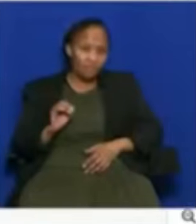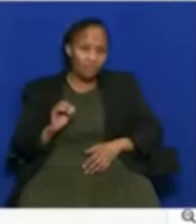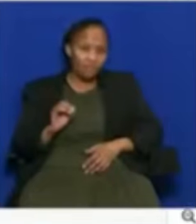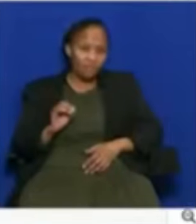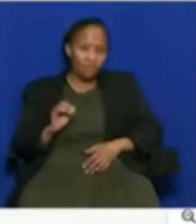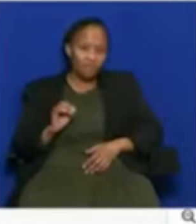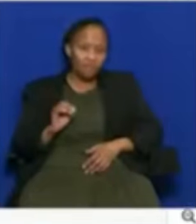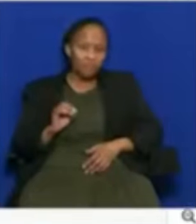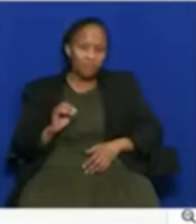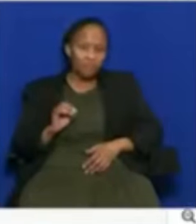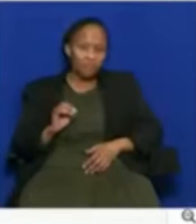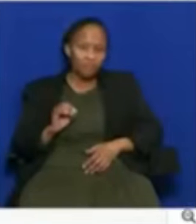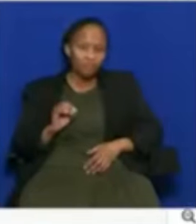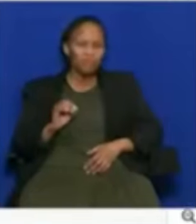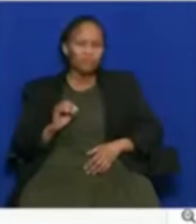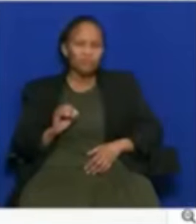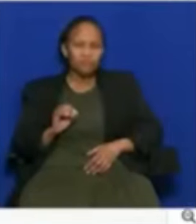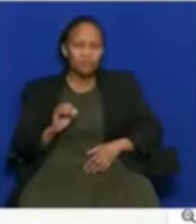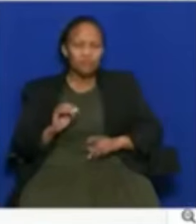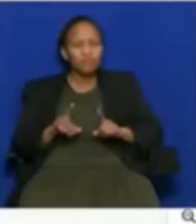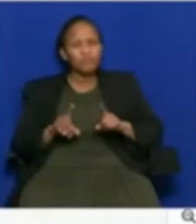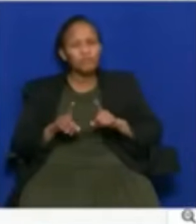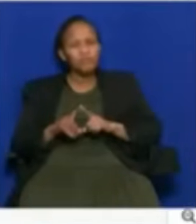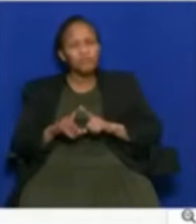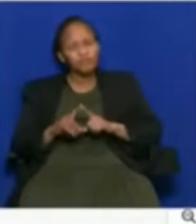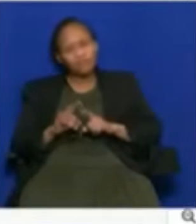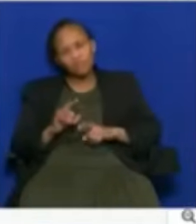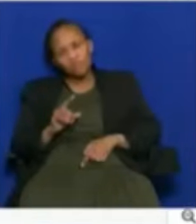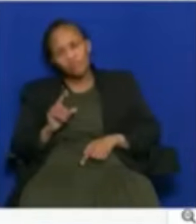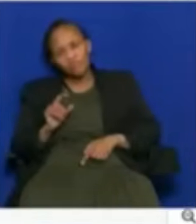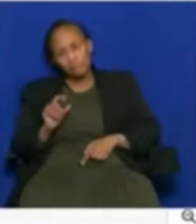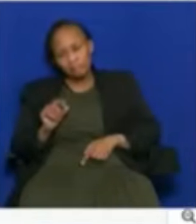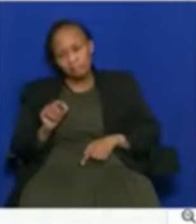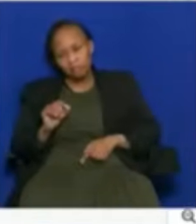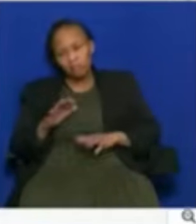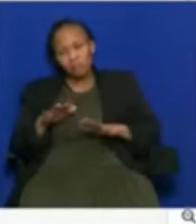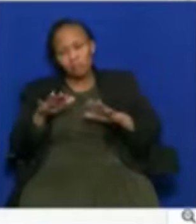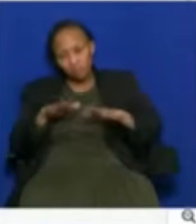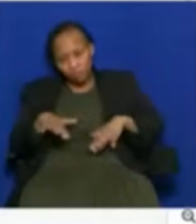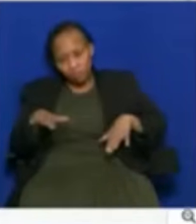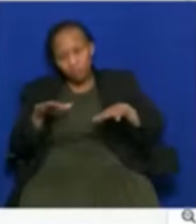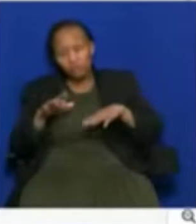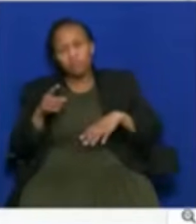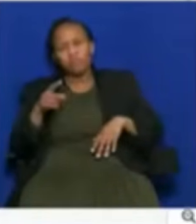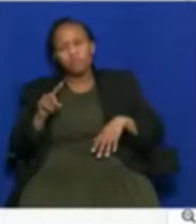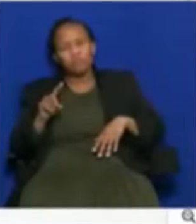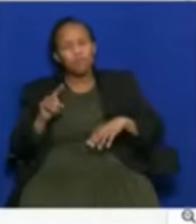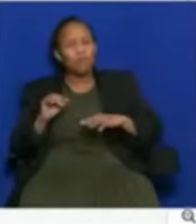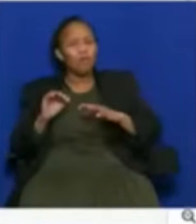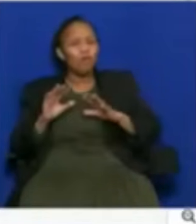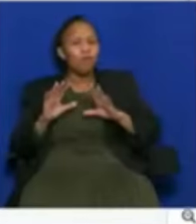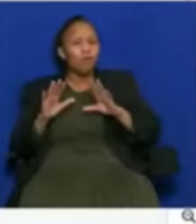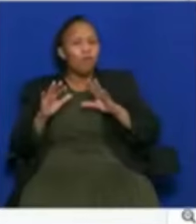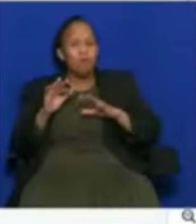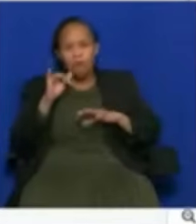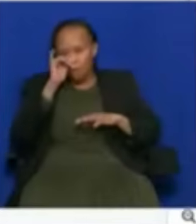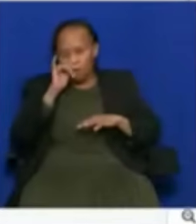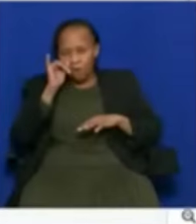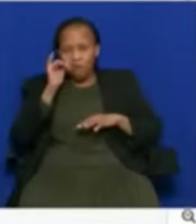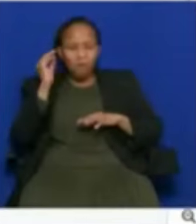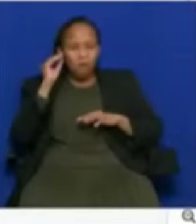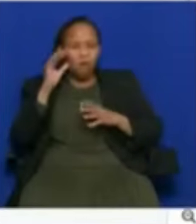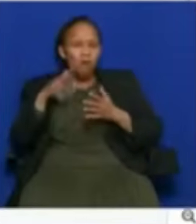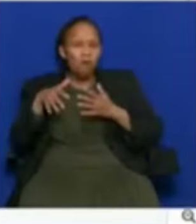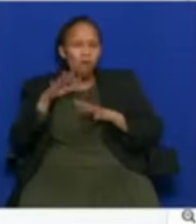same left at the premises of any crime intelligence officer. The sum effect of it because they